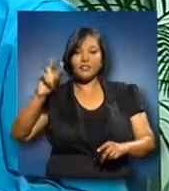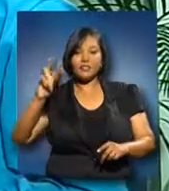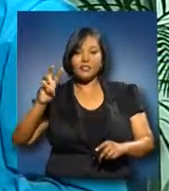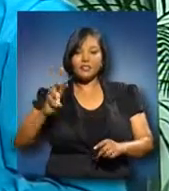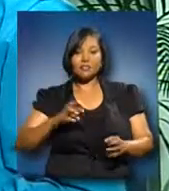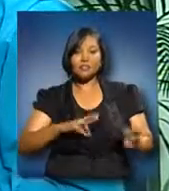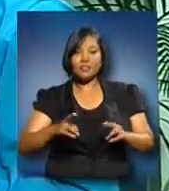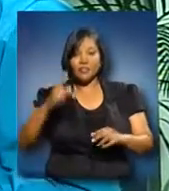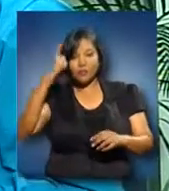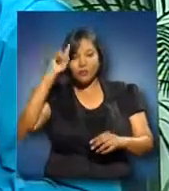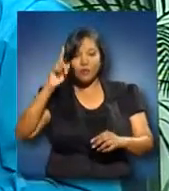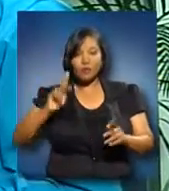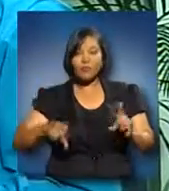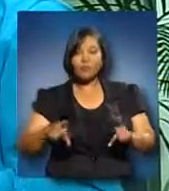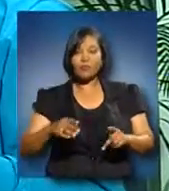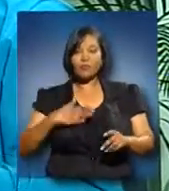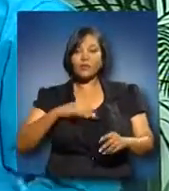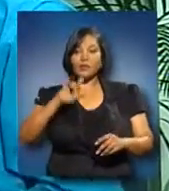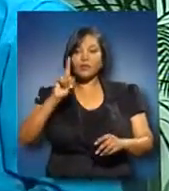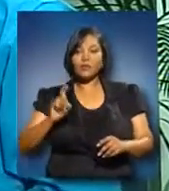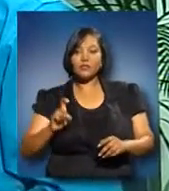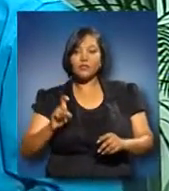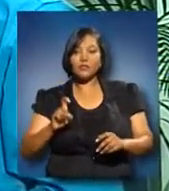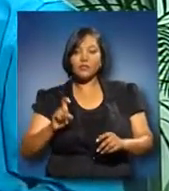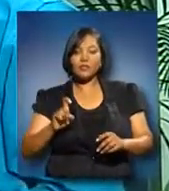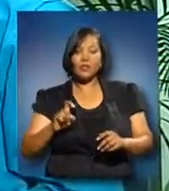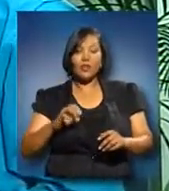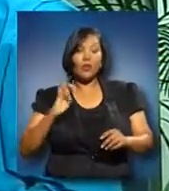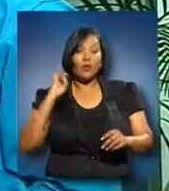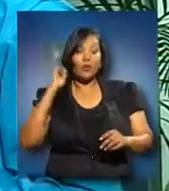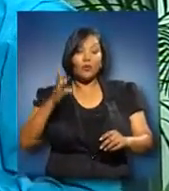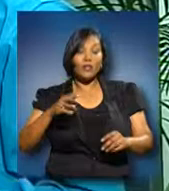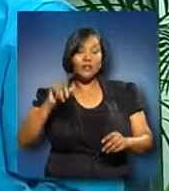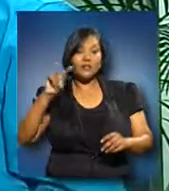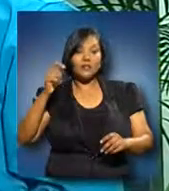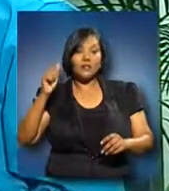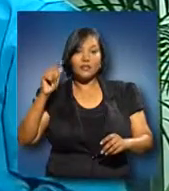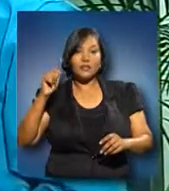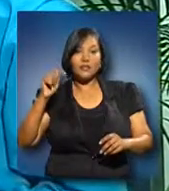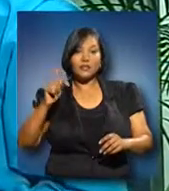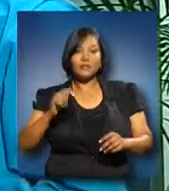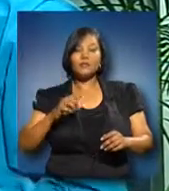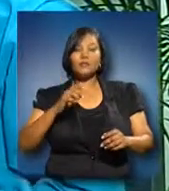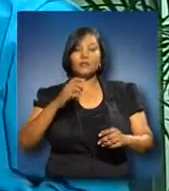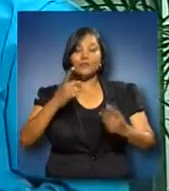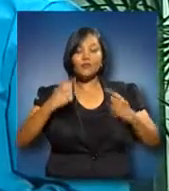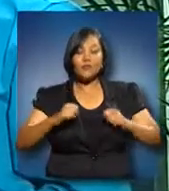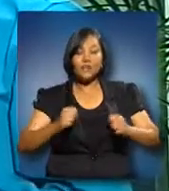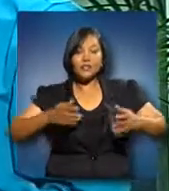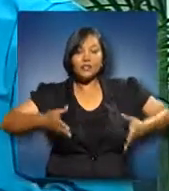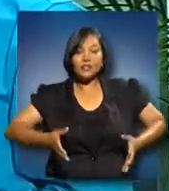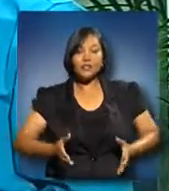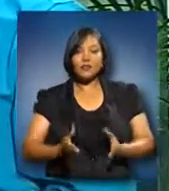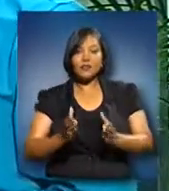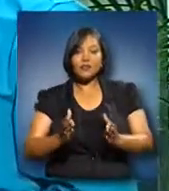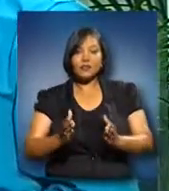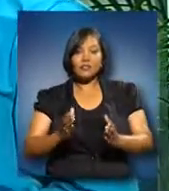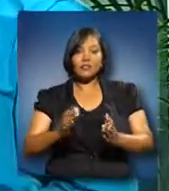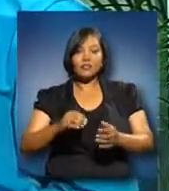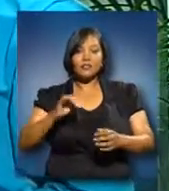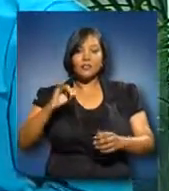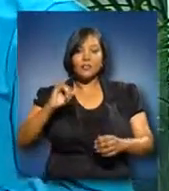them. So my question is the authority looking into this? What is the ability to influence